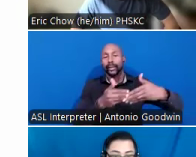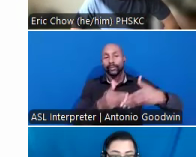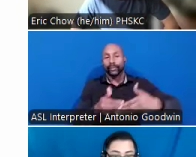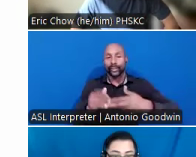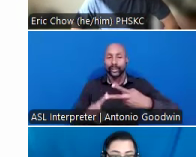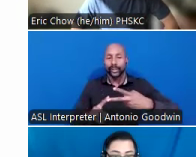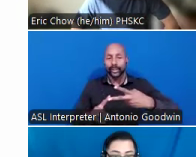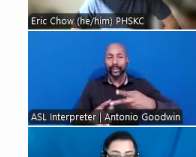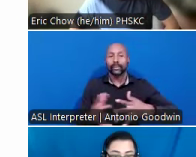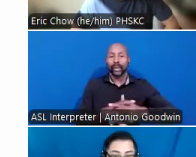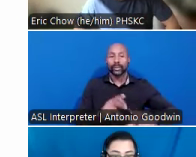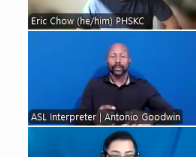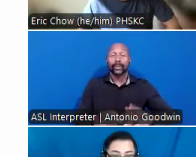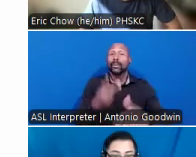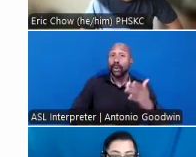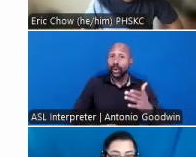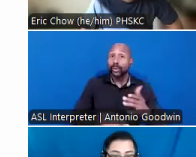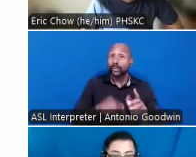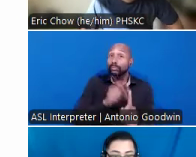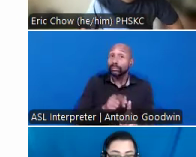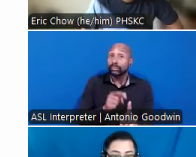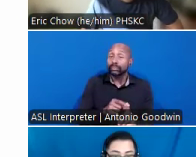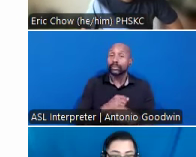to protect young babies.